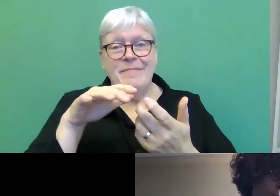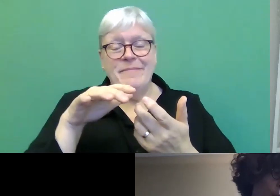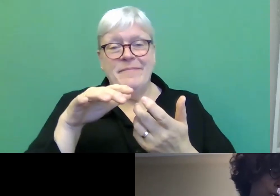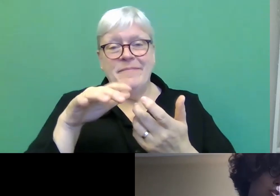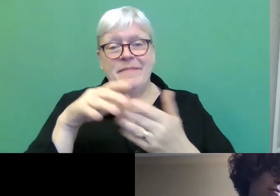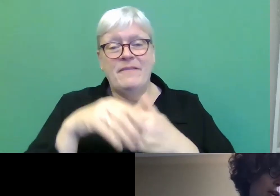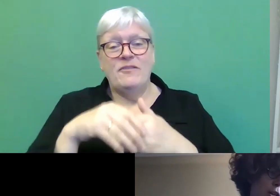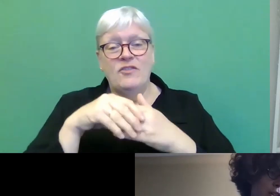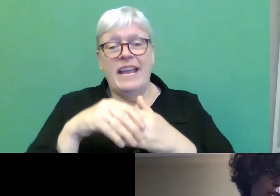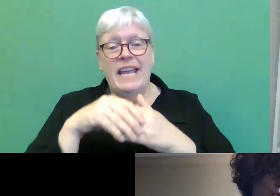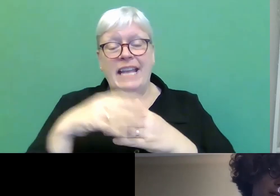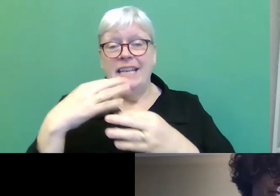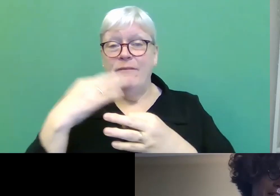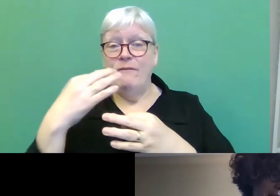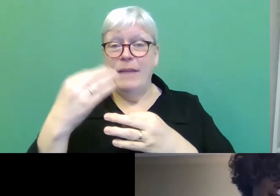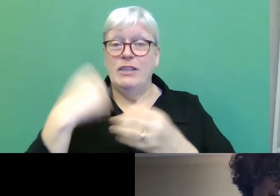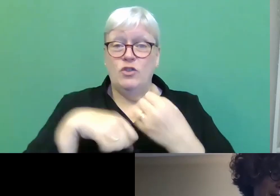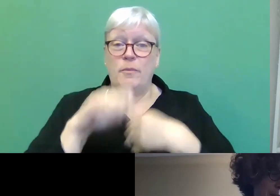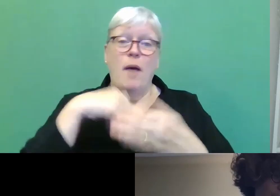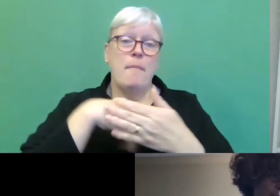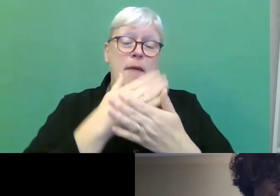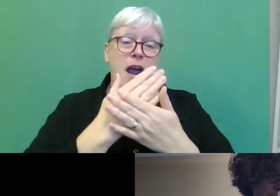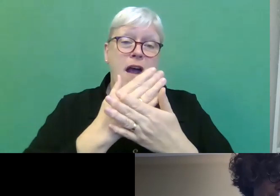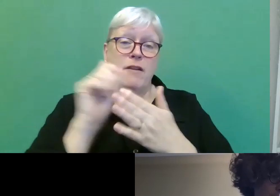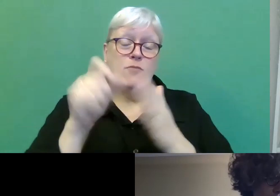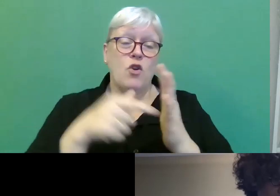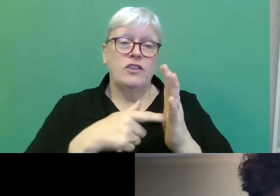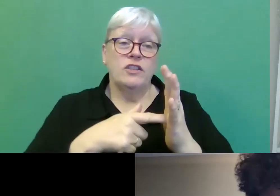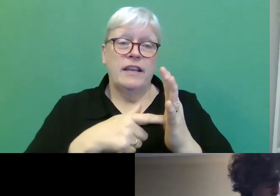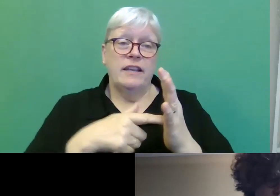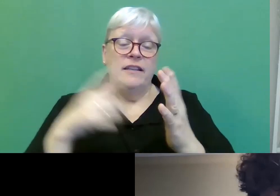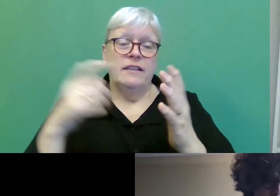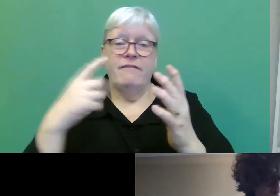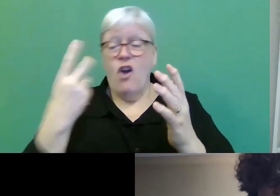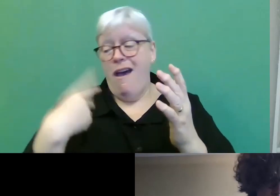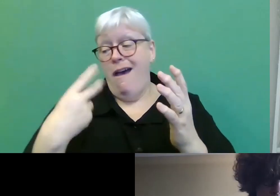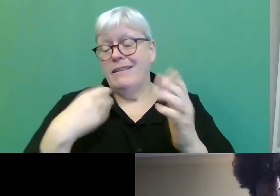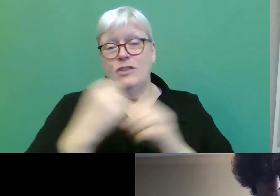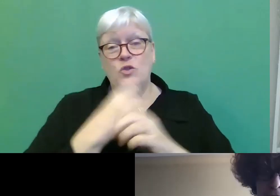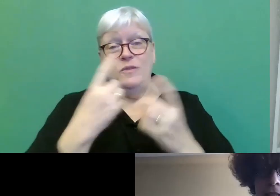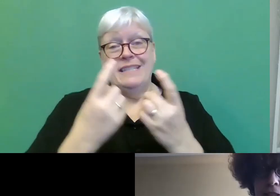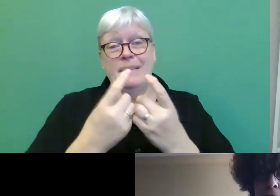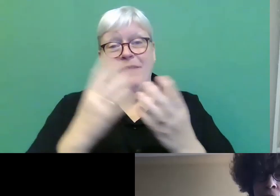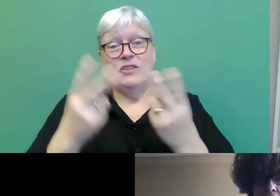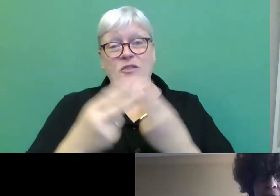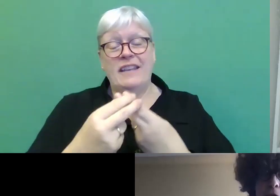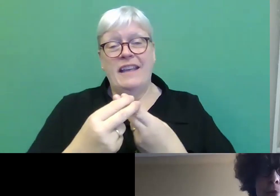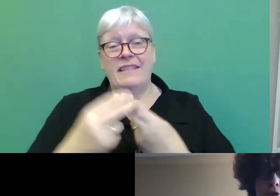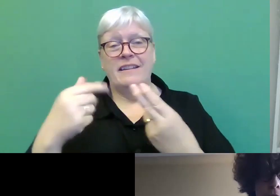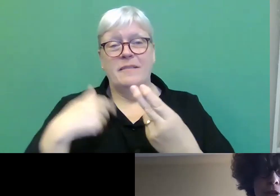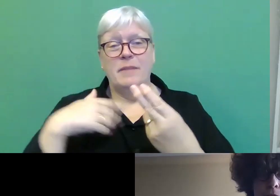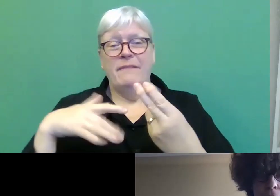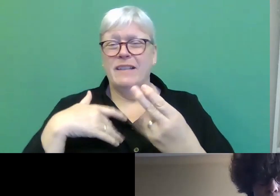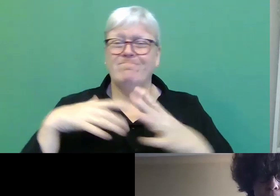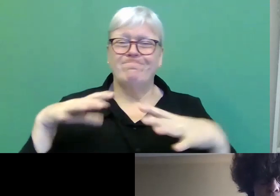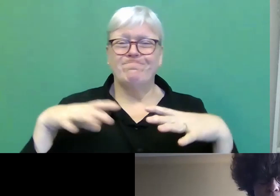project, almost for us to do something together at this part in time where I was a little bit restless and a little bit listless. So even though I was